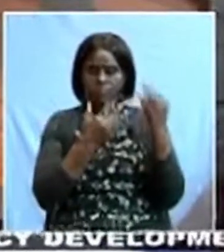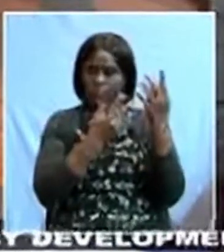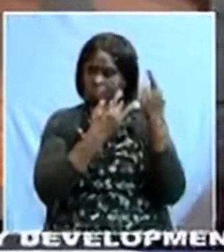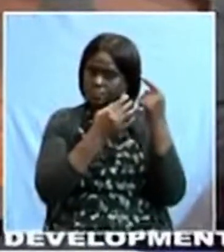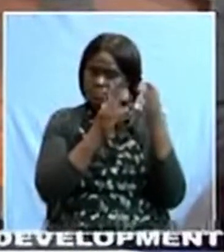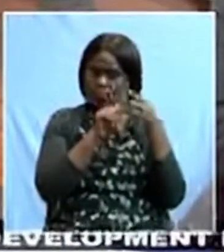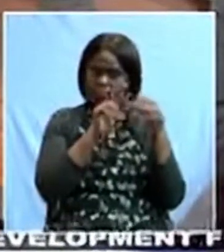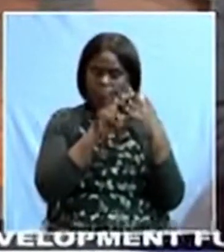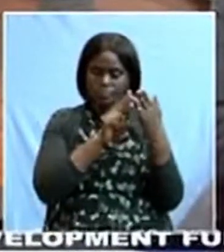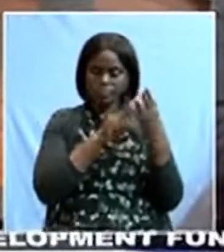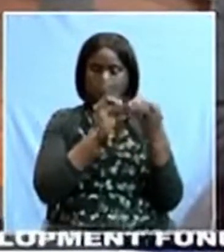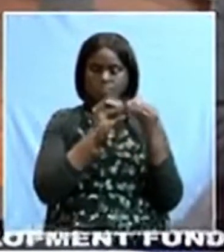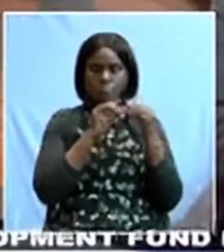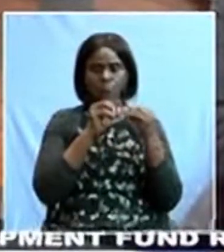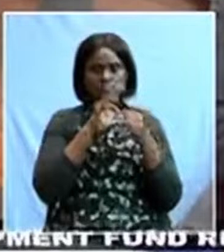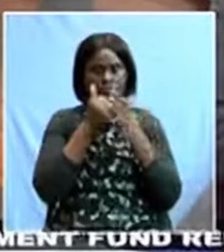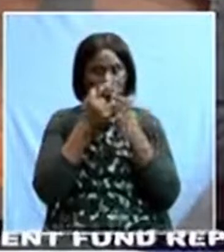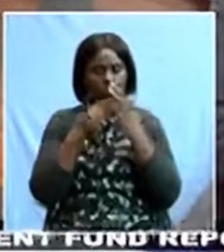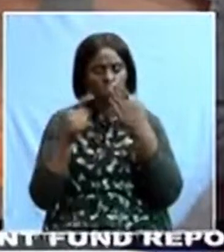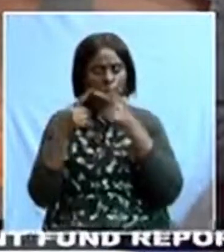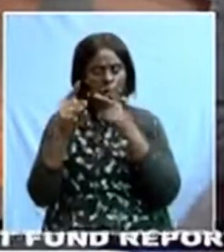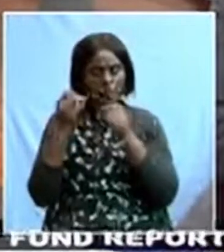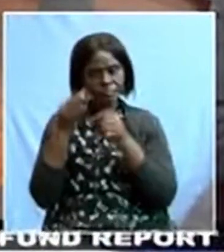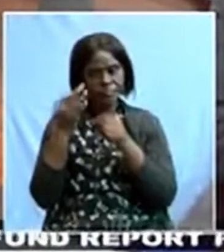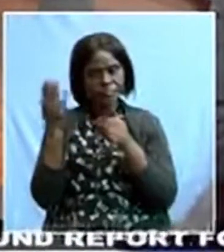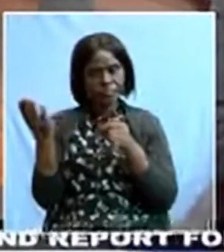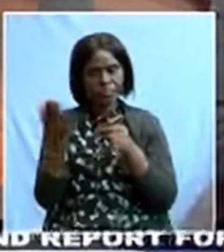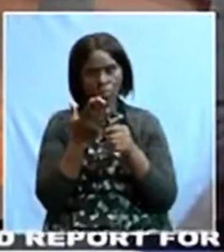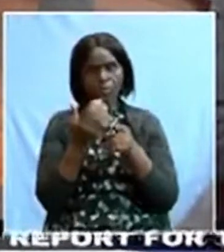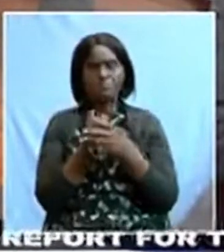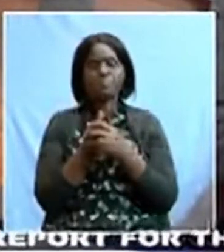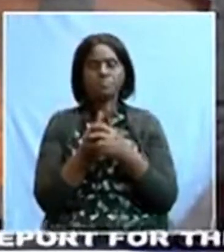to report that the adverse variance of